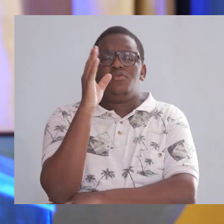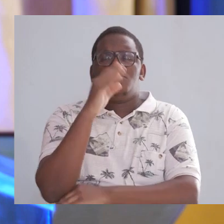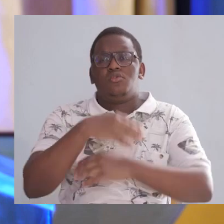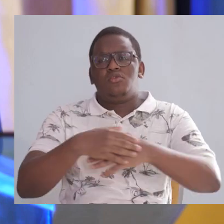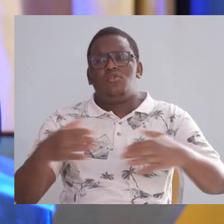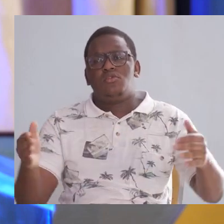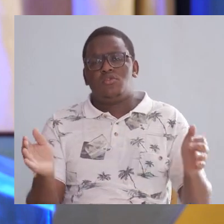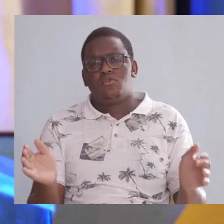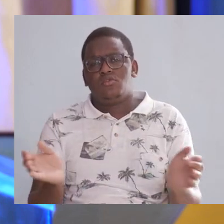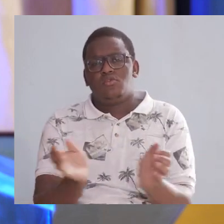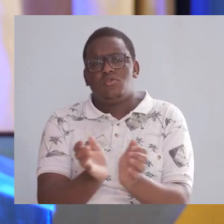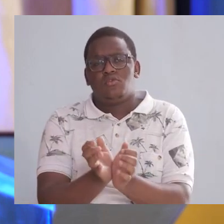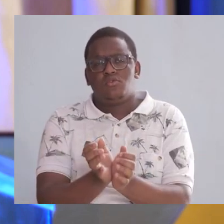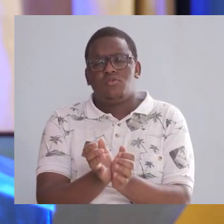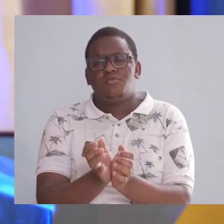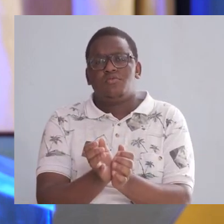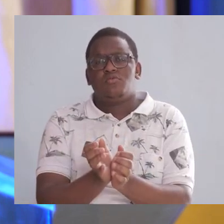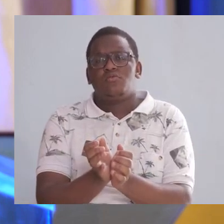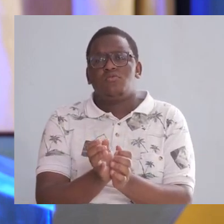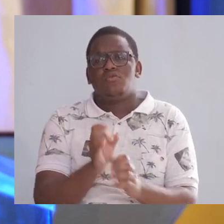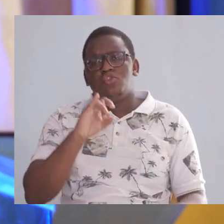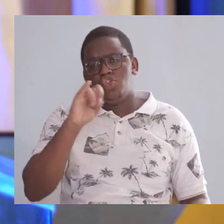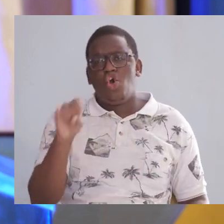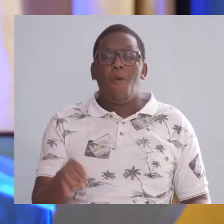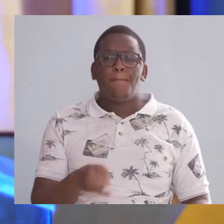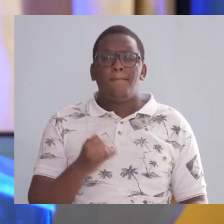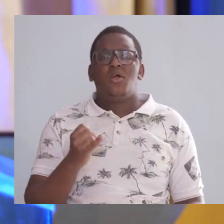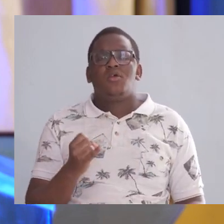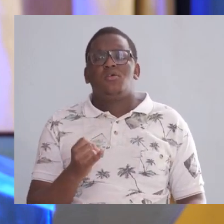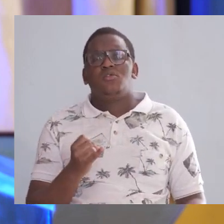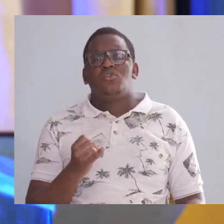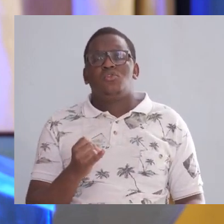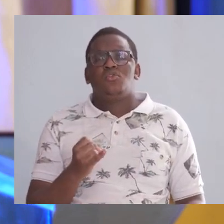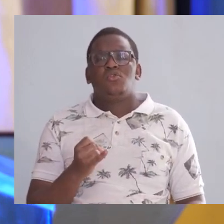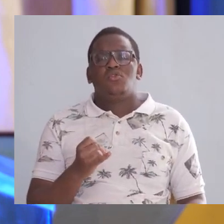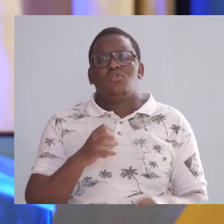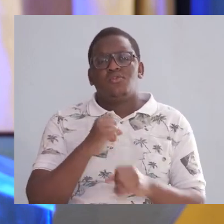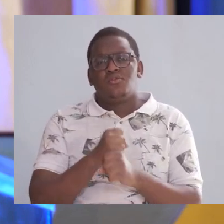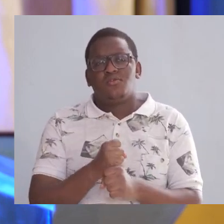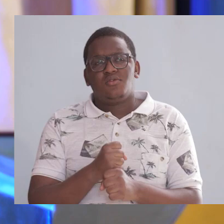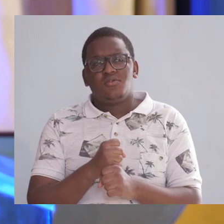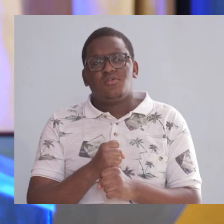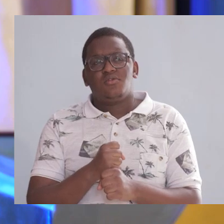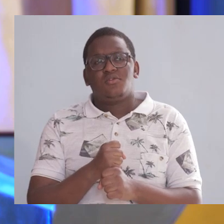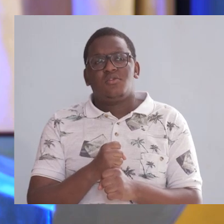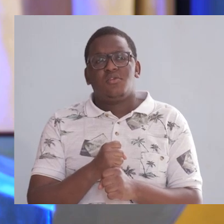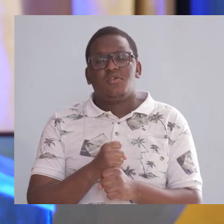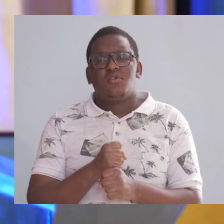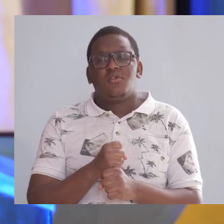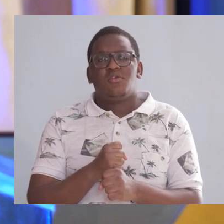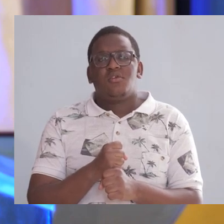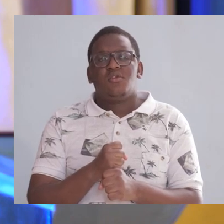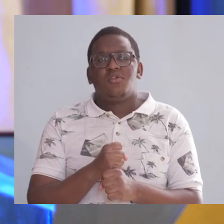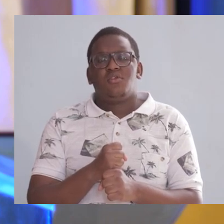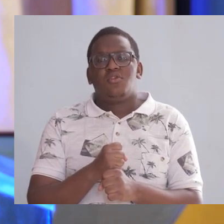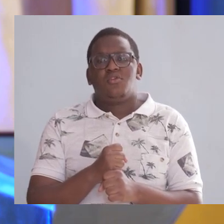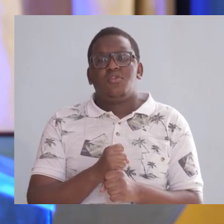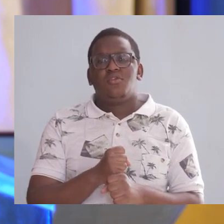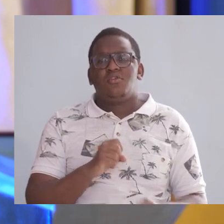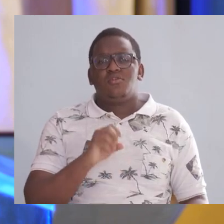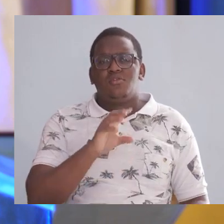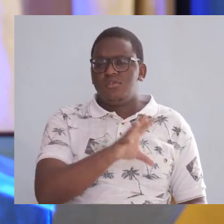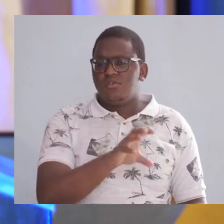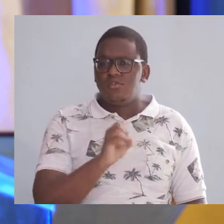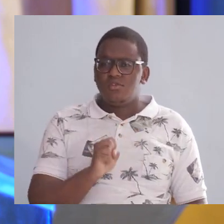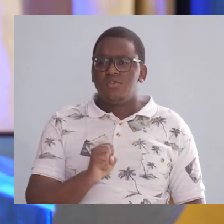Job was allowed by the Lord to do what he wanted with the life of Job, or to touch Job's